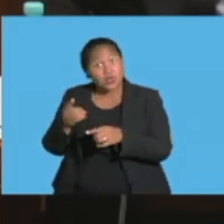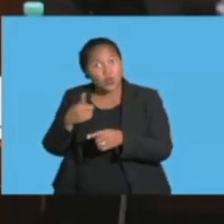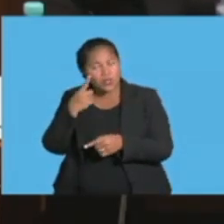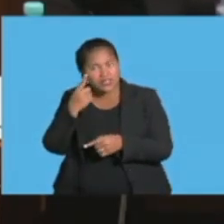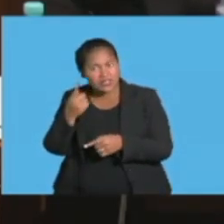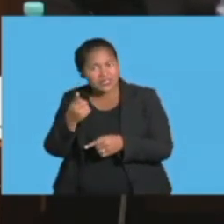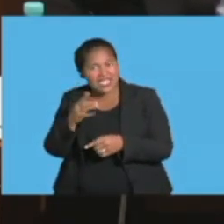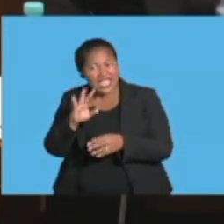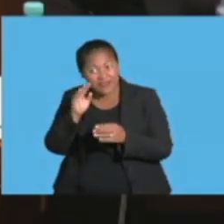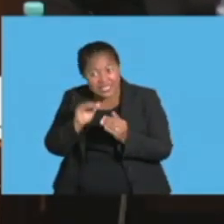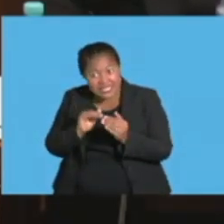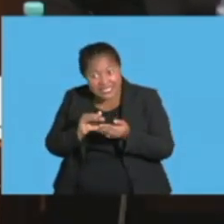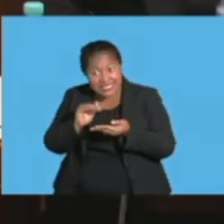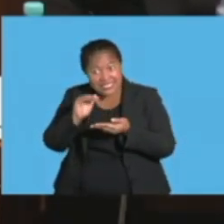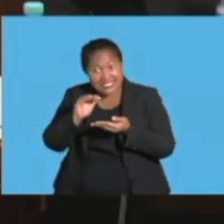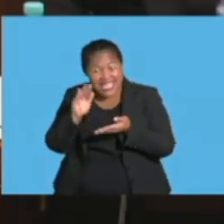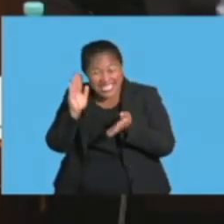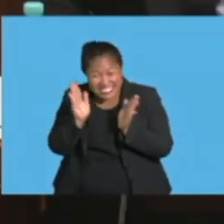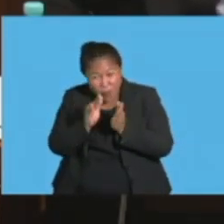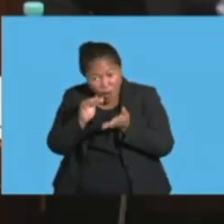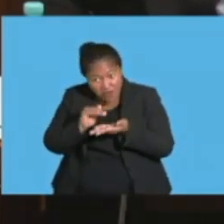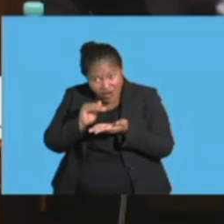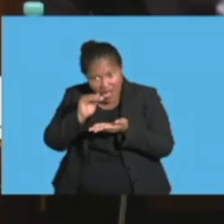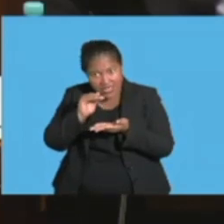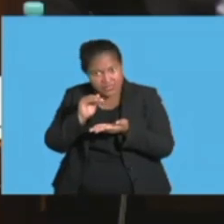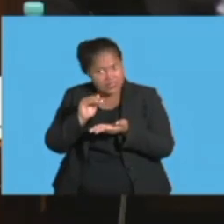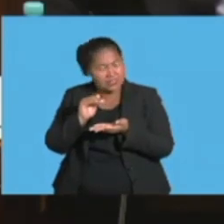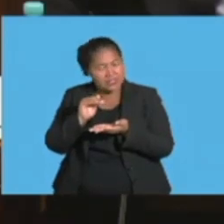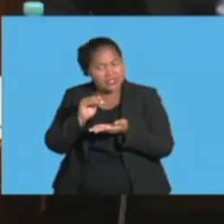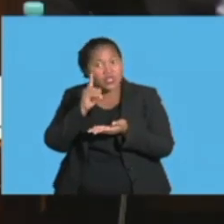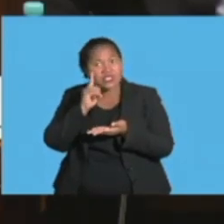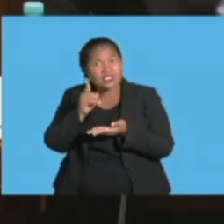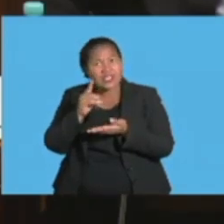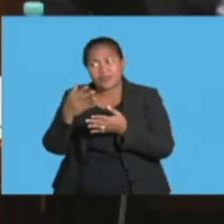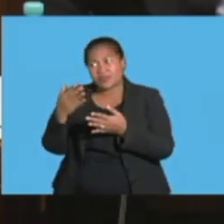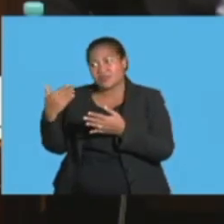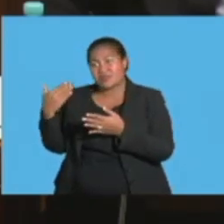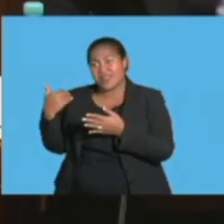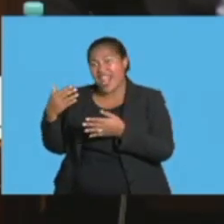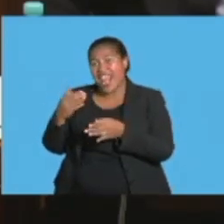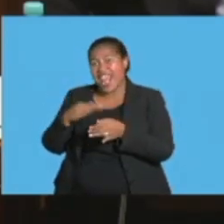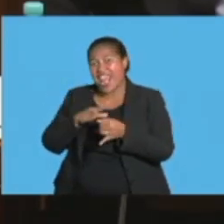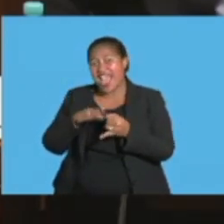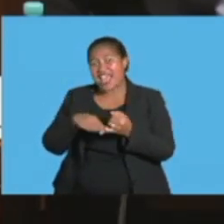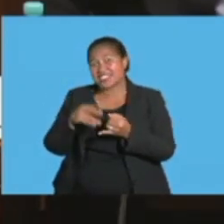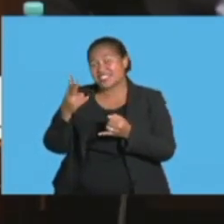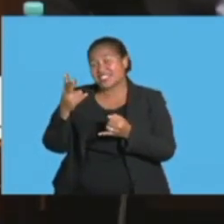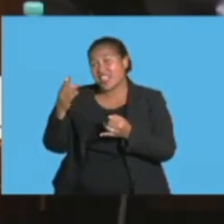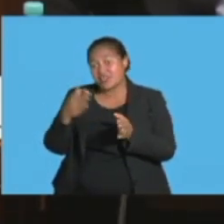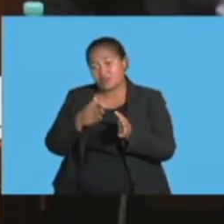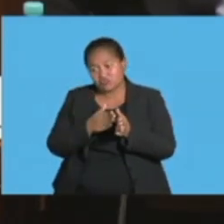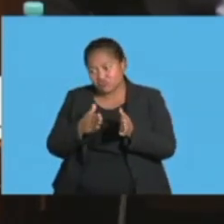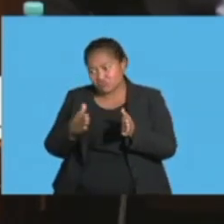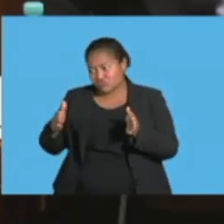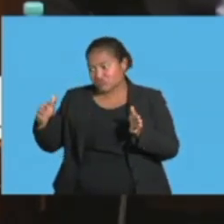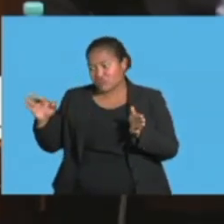it's a small rise, what is discouraging though is that over the last 30 to 40 years we've come that far.